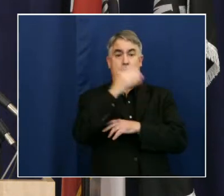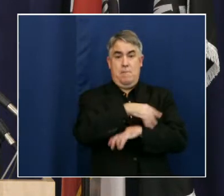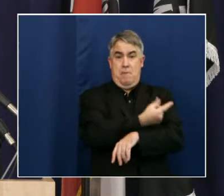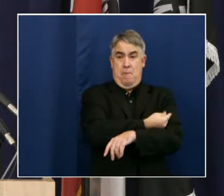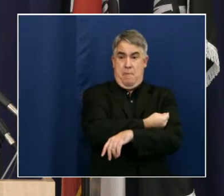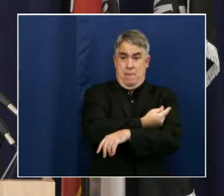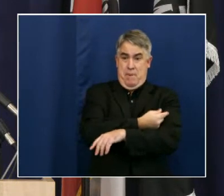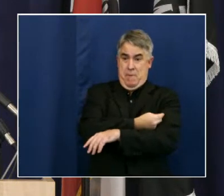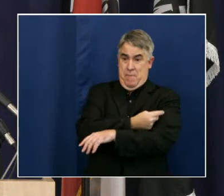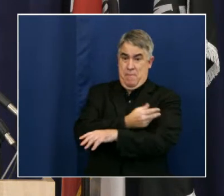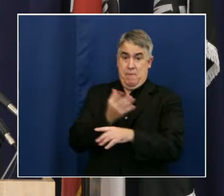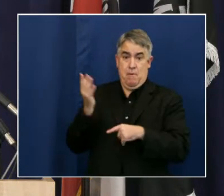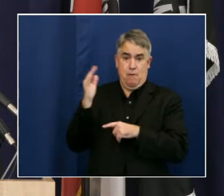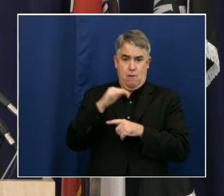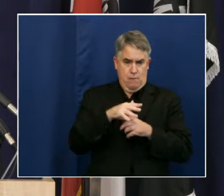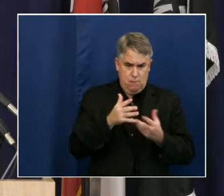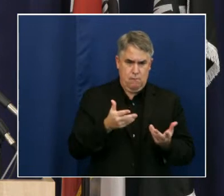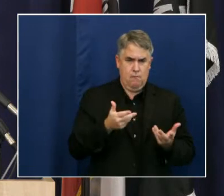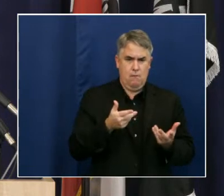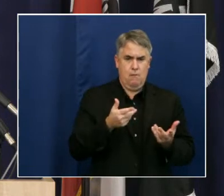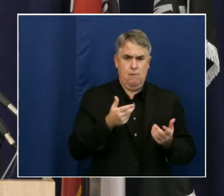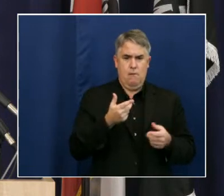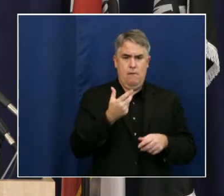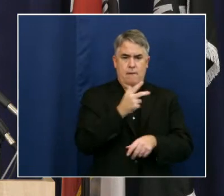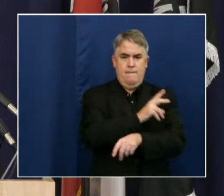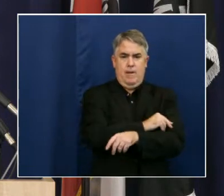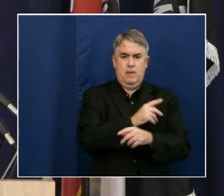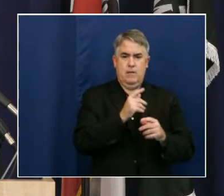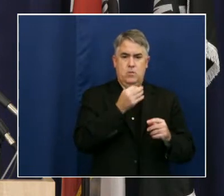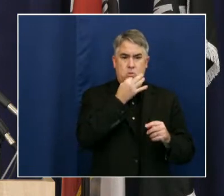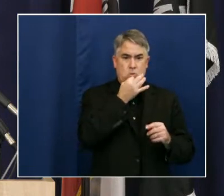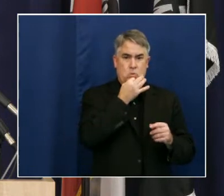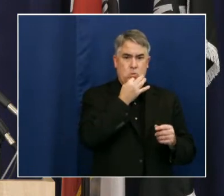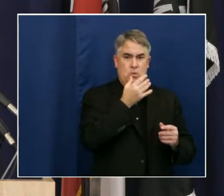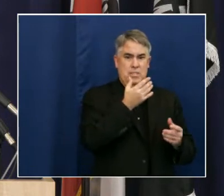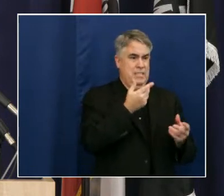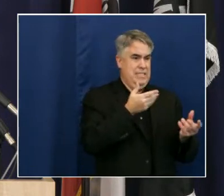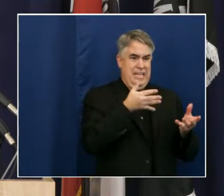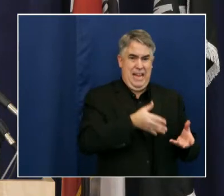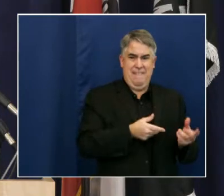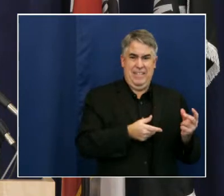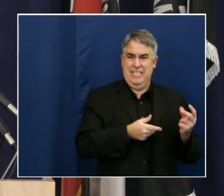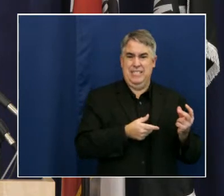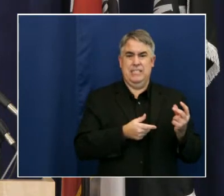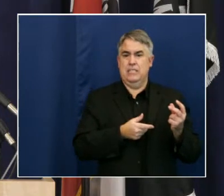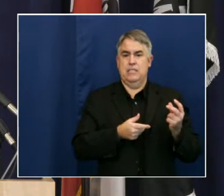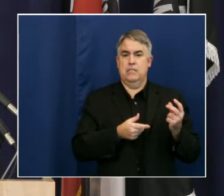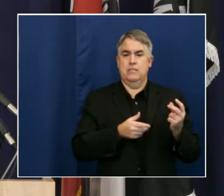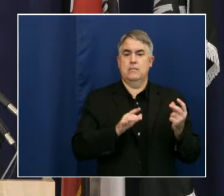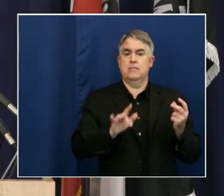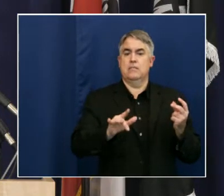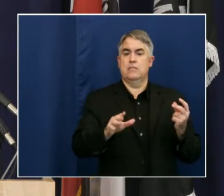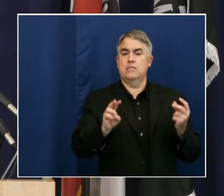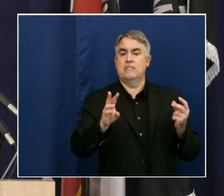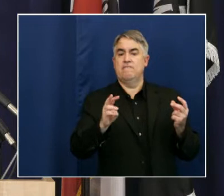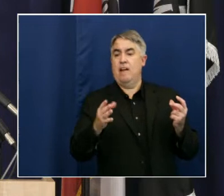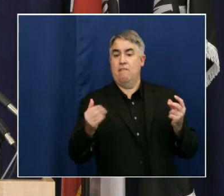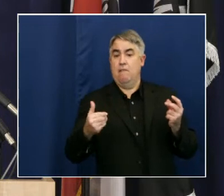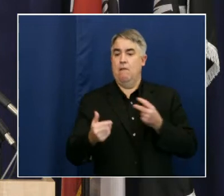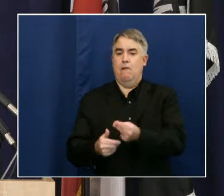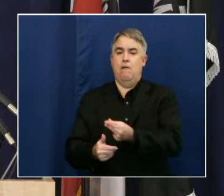vaccine that may expire relatively quickly, and they need to reach out to another eligible group. Well, that eligible group has now